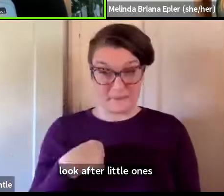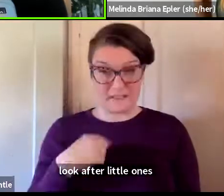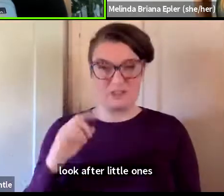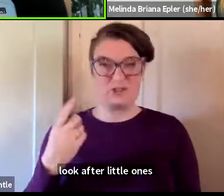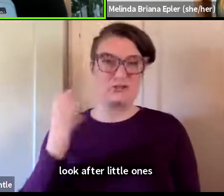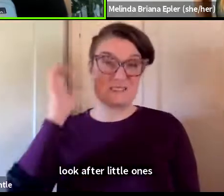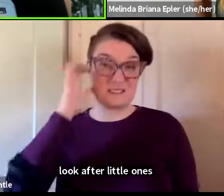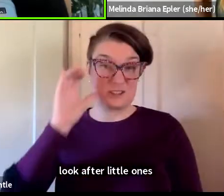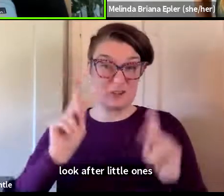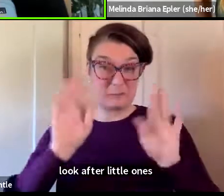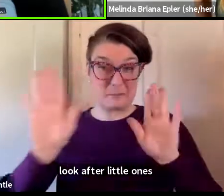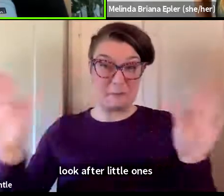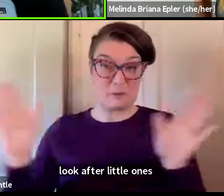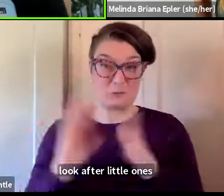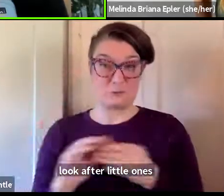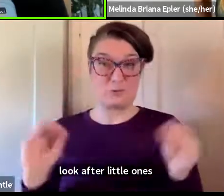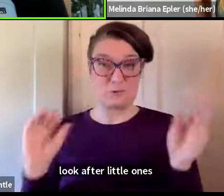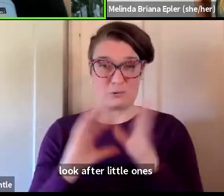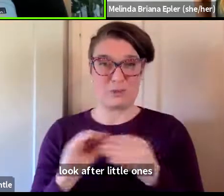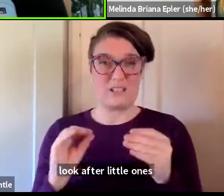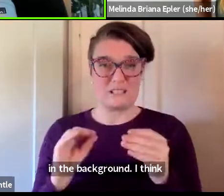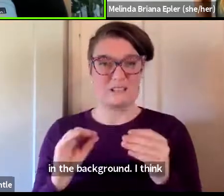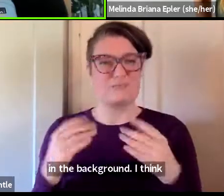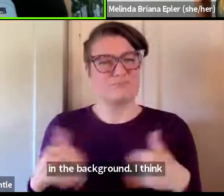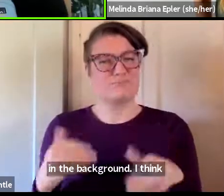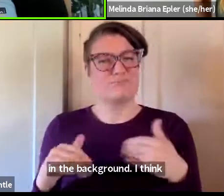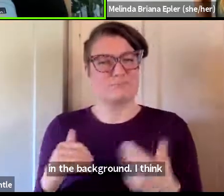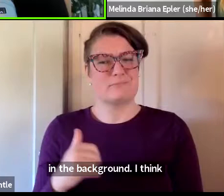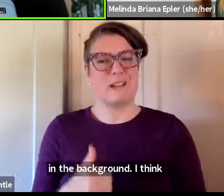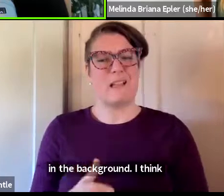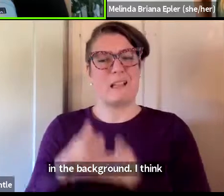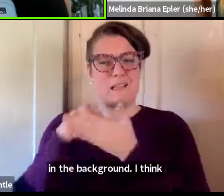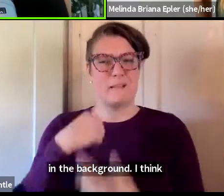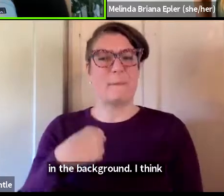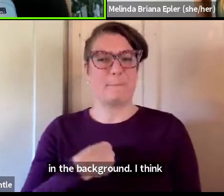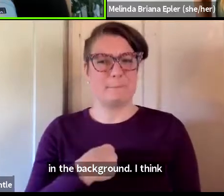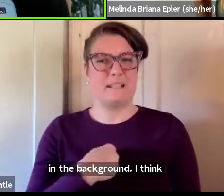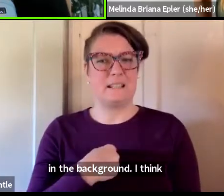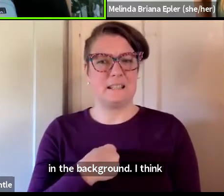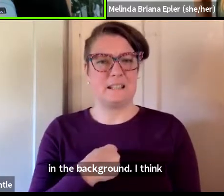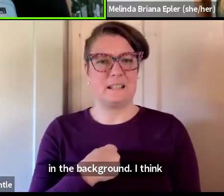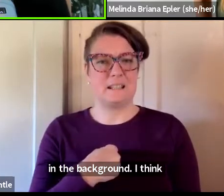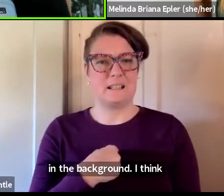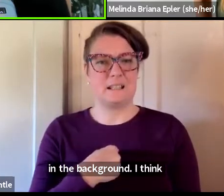people's stories has gone a long way to help me